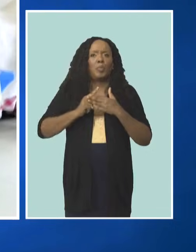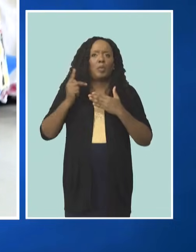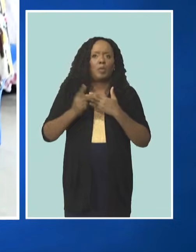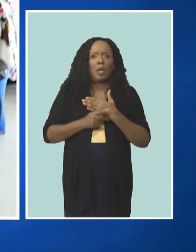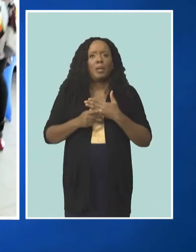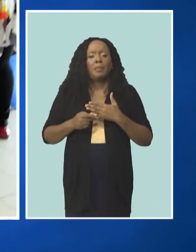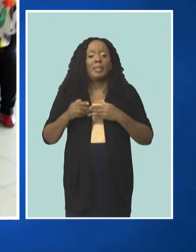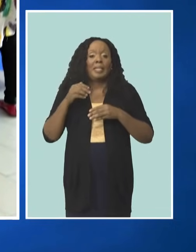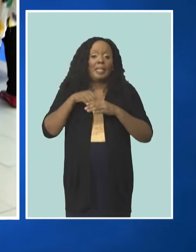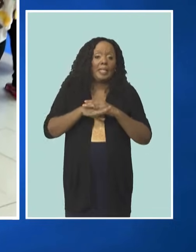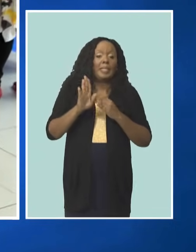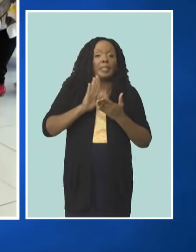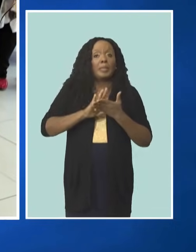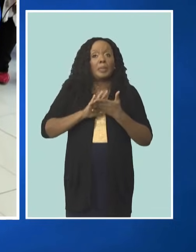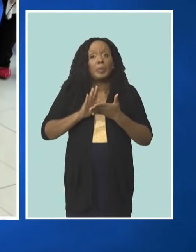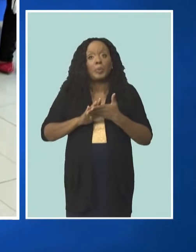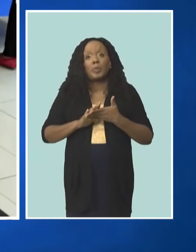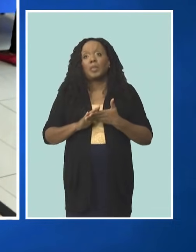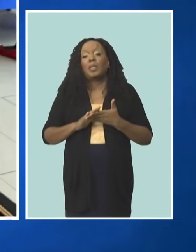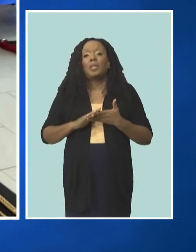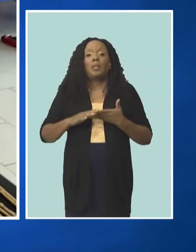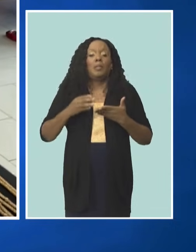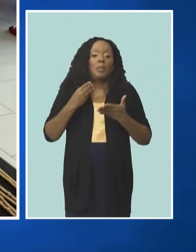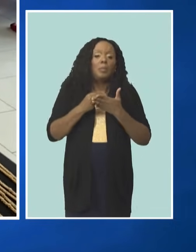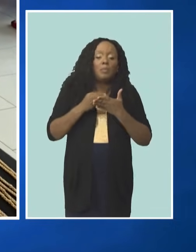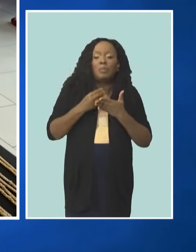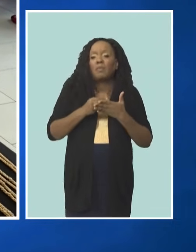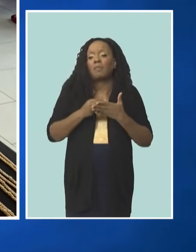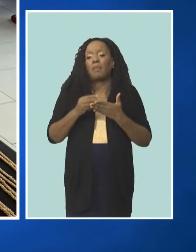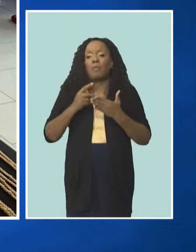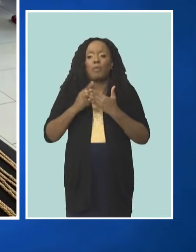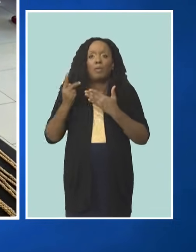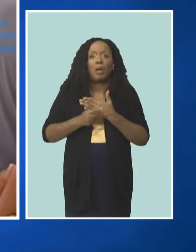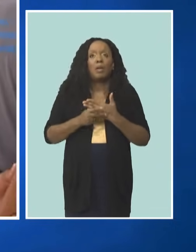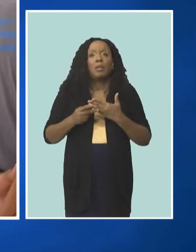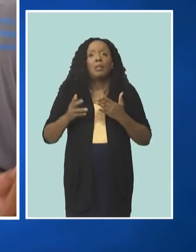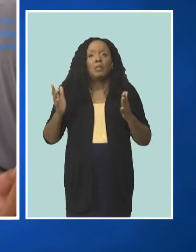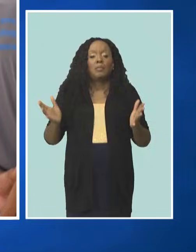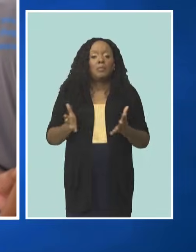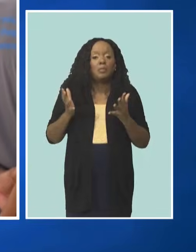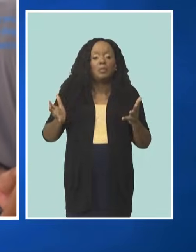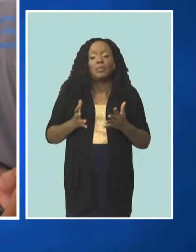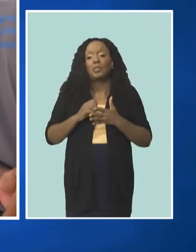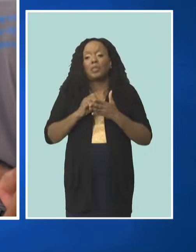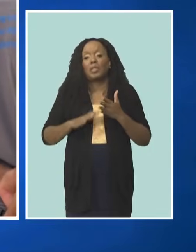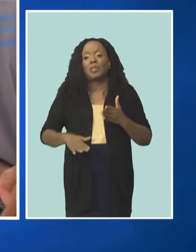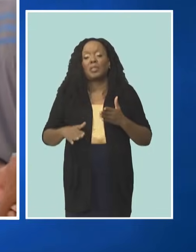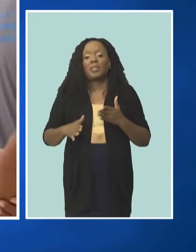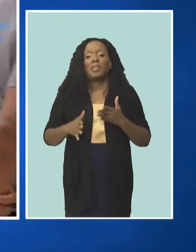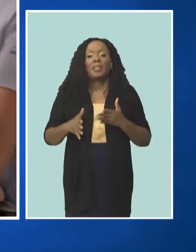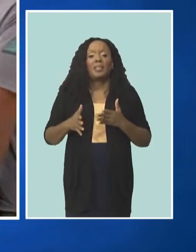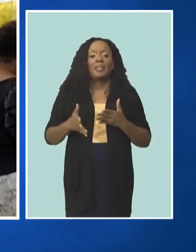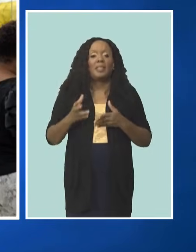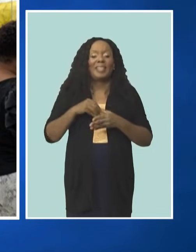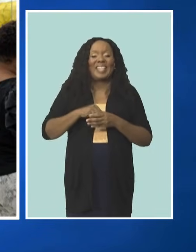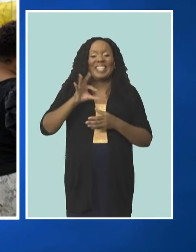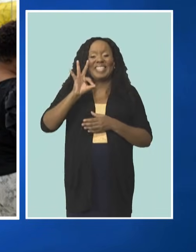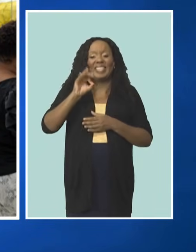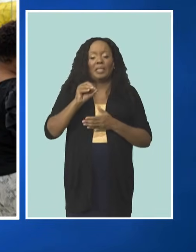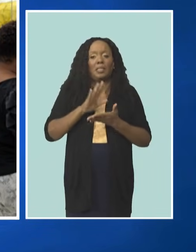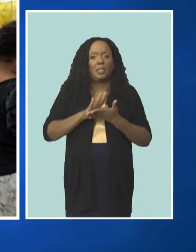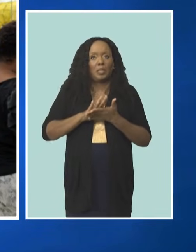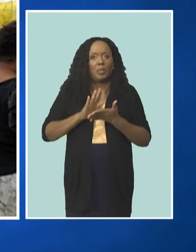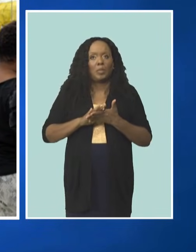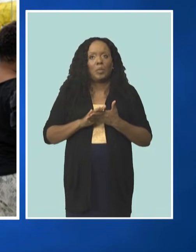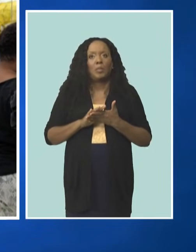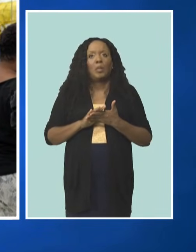National Financial Literacy Program, which is also encouraging entrepreneurship in 90 schools, primary, secondary, special needs, youth advanced core.